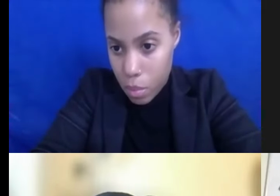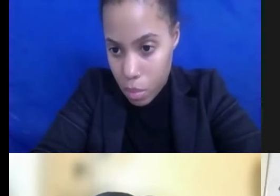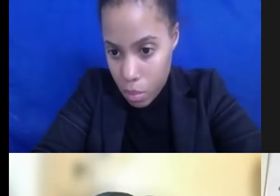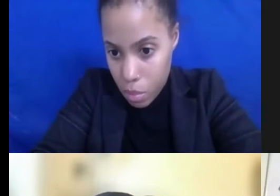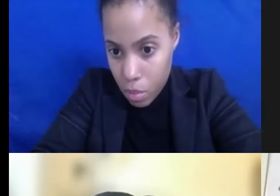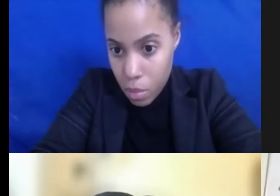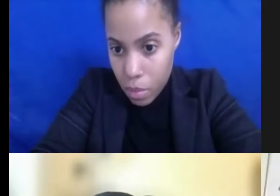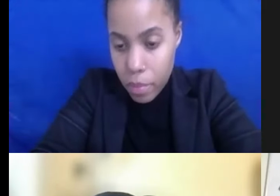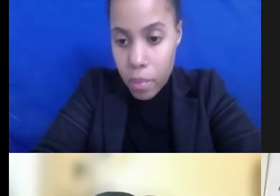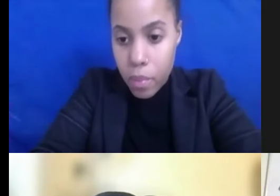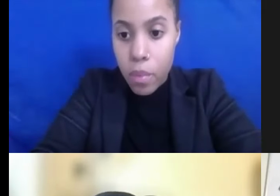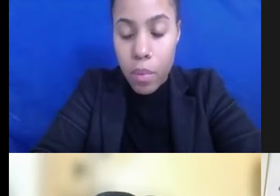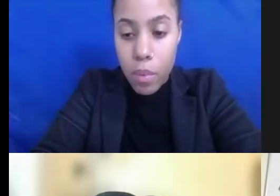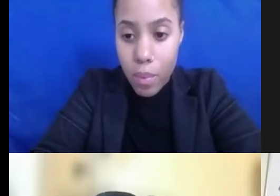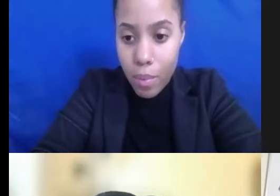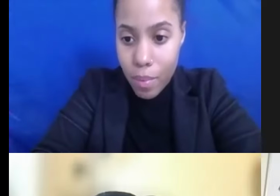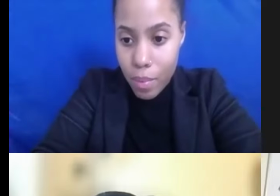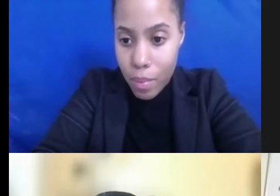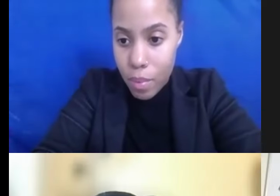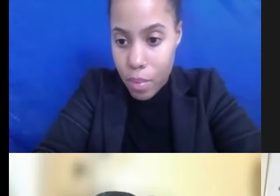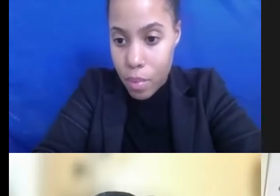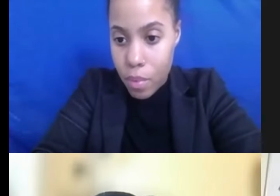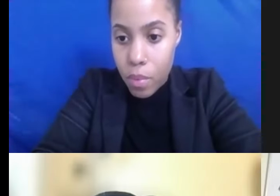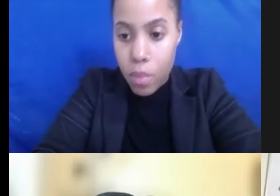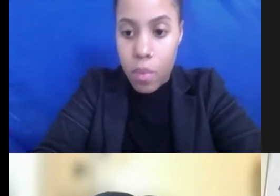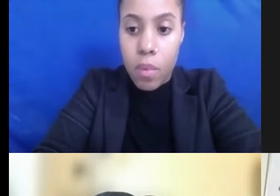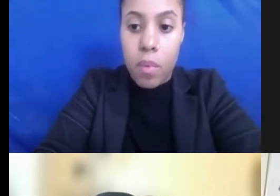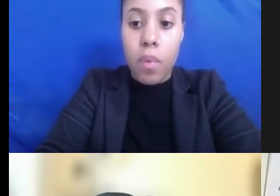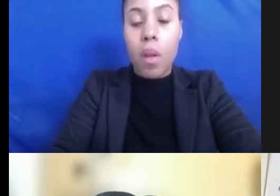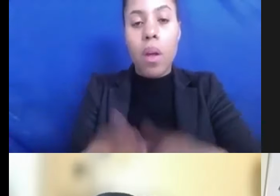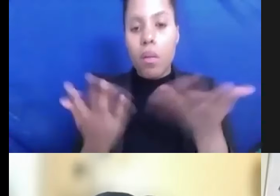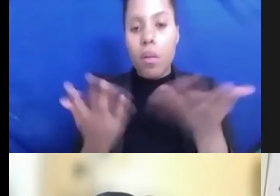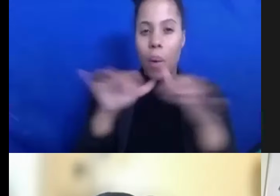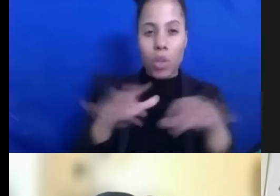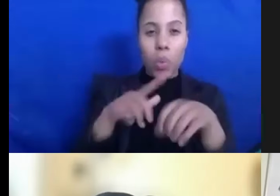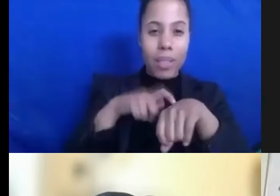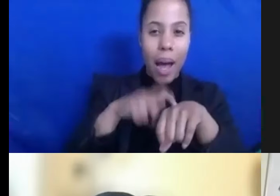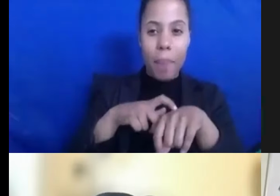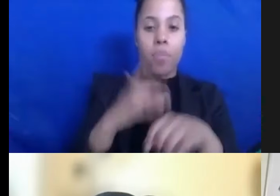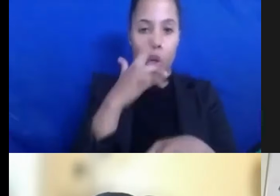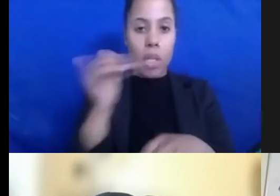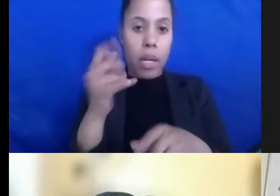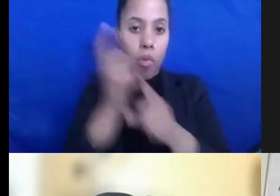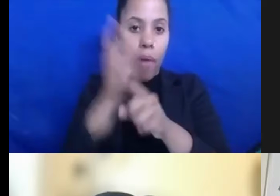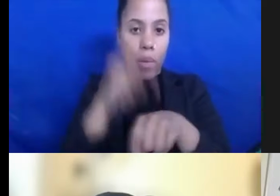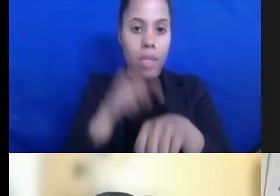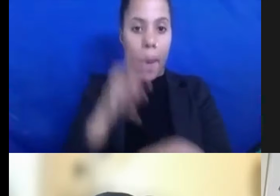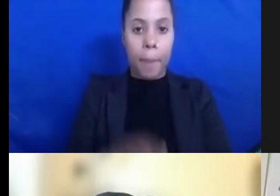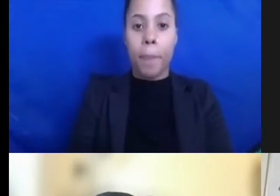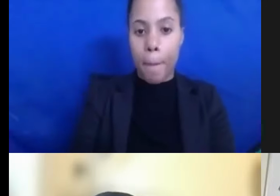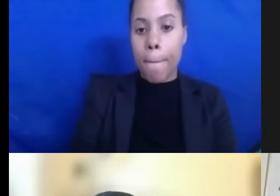So how are we doing? We're good on time and everything? Yeah, it looks like we're right on time. Okay.